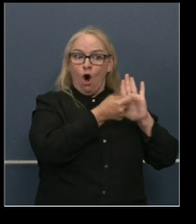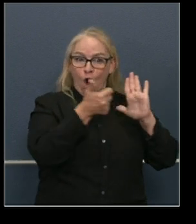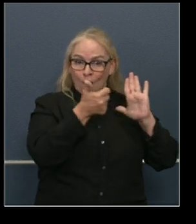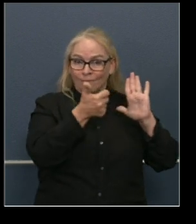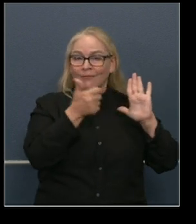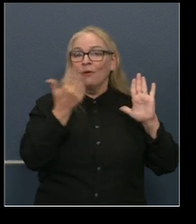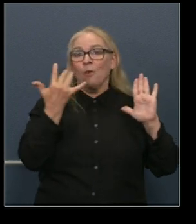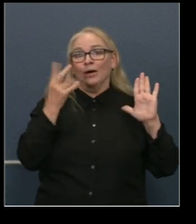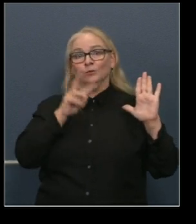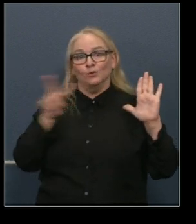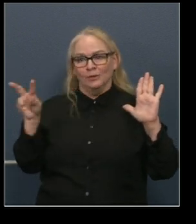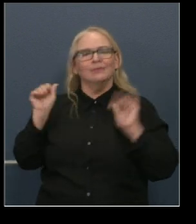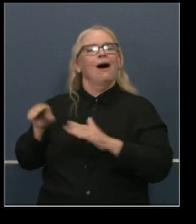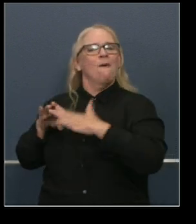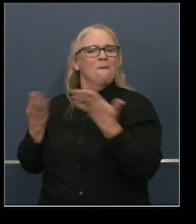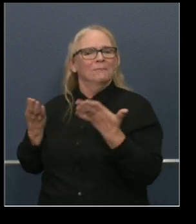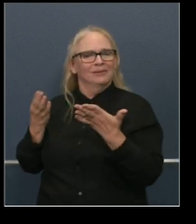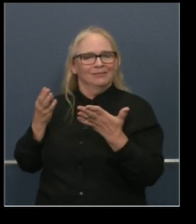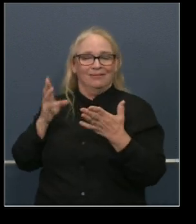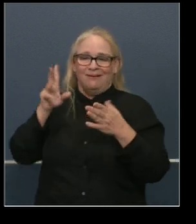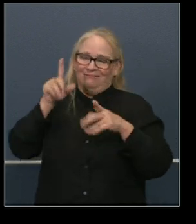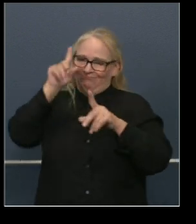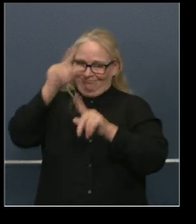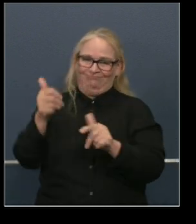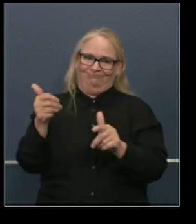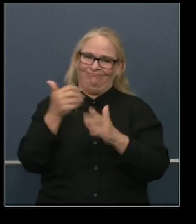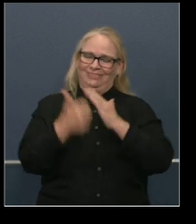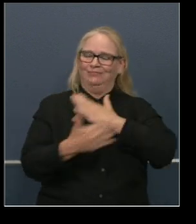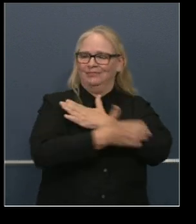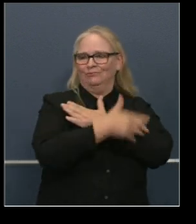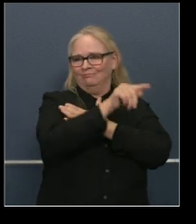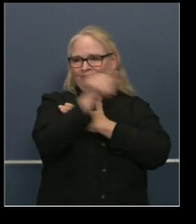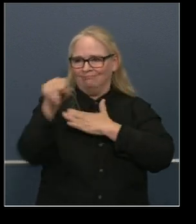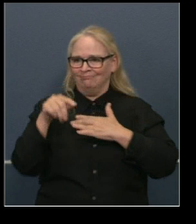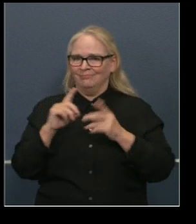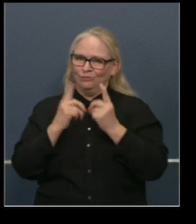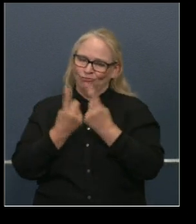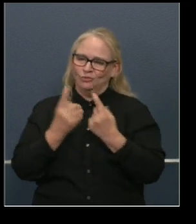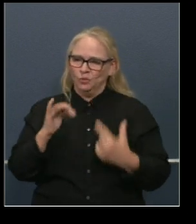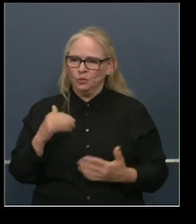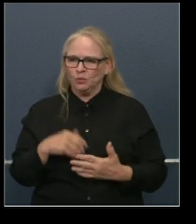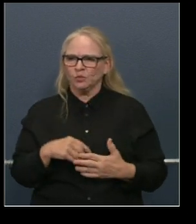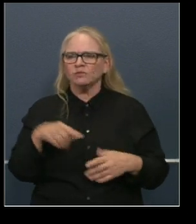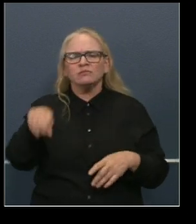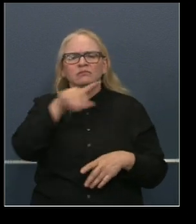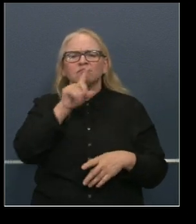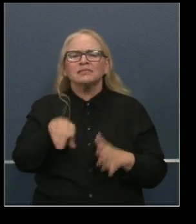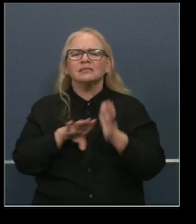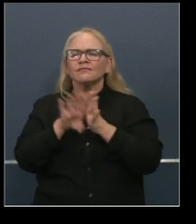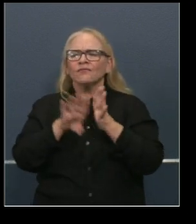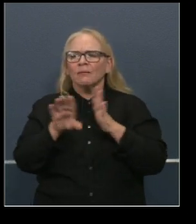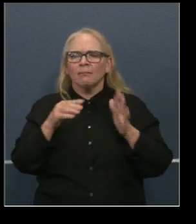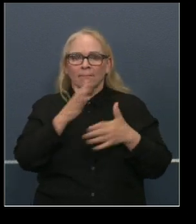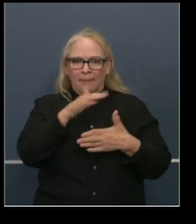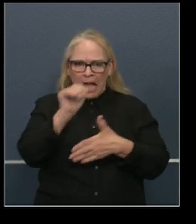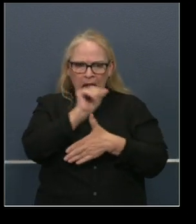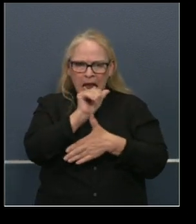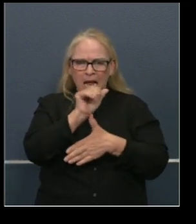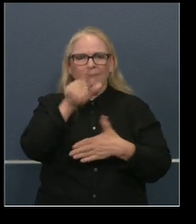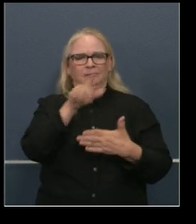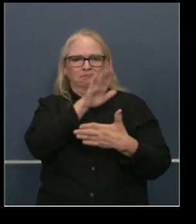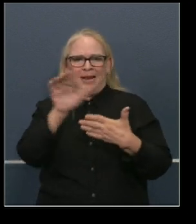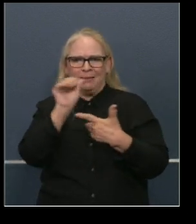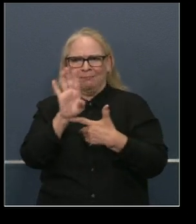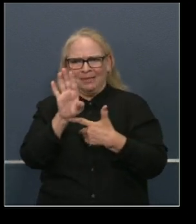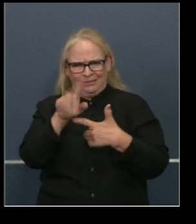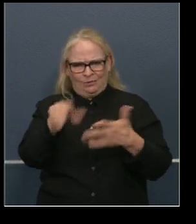person. And so as districts have been providing their Plan A and Plan B for classrooms of kids and individual kids,